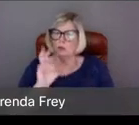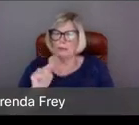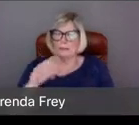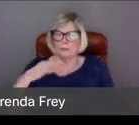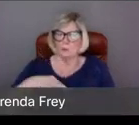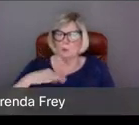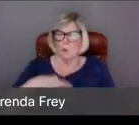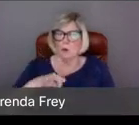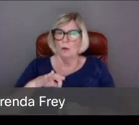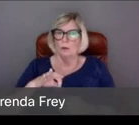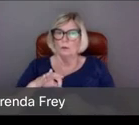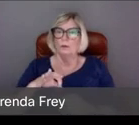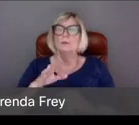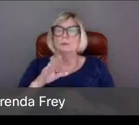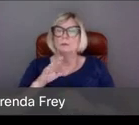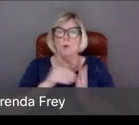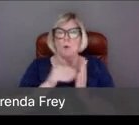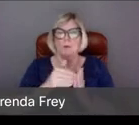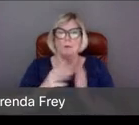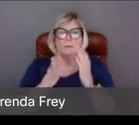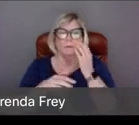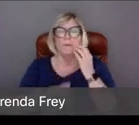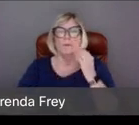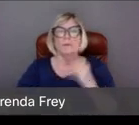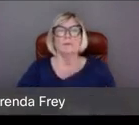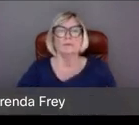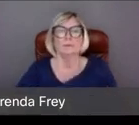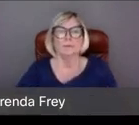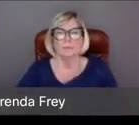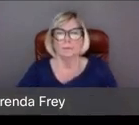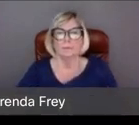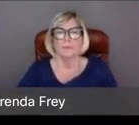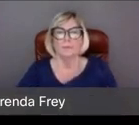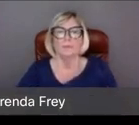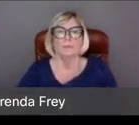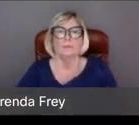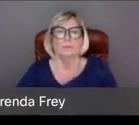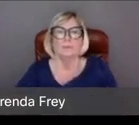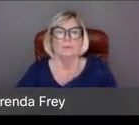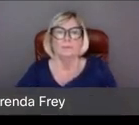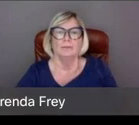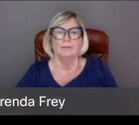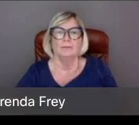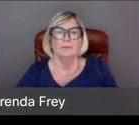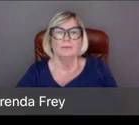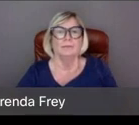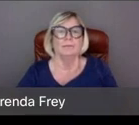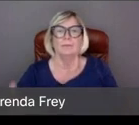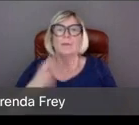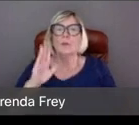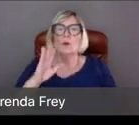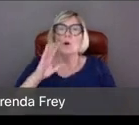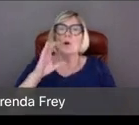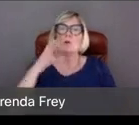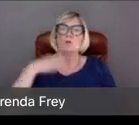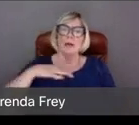report impact? Well, unfortunately, and I say that because it's one of those things that we can't avoid, but your credit score